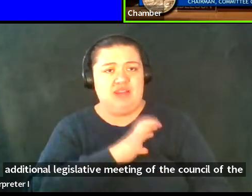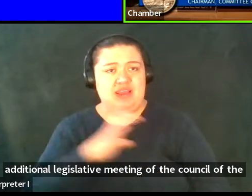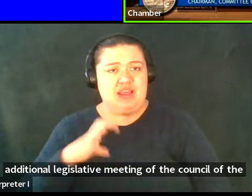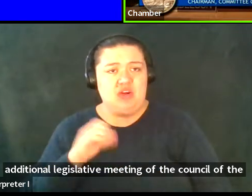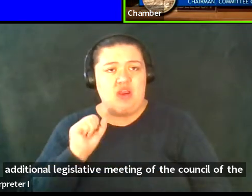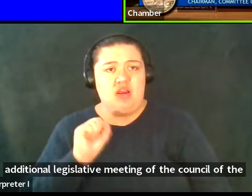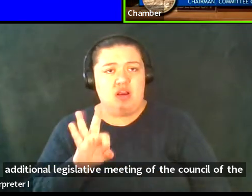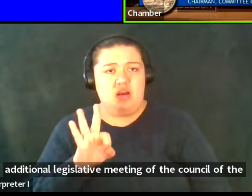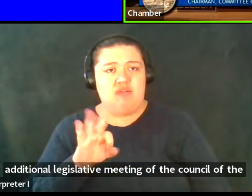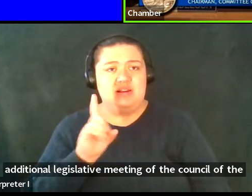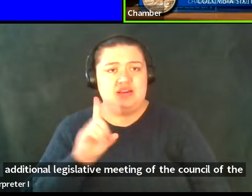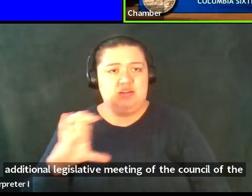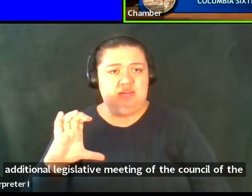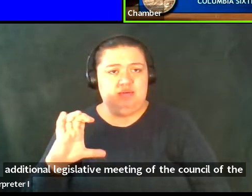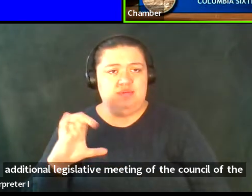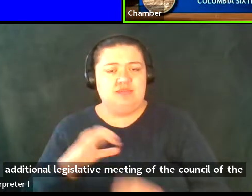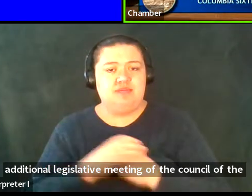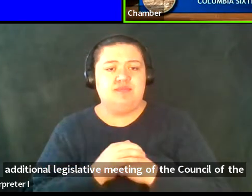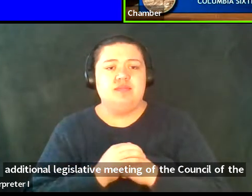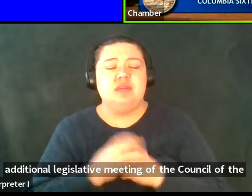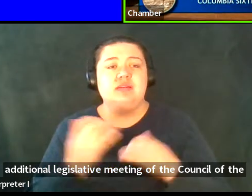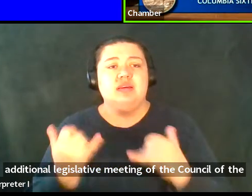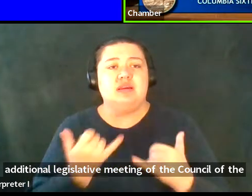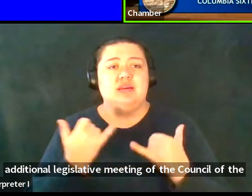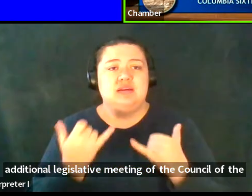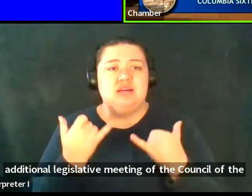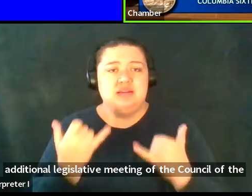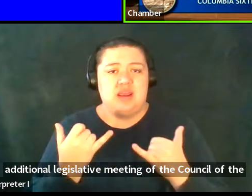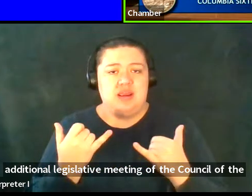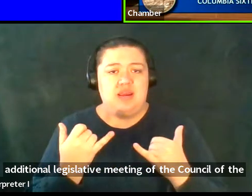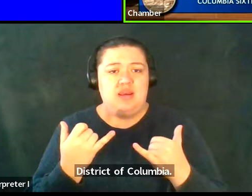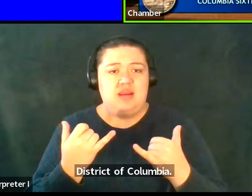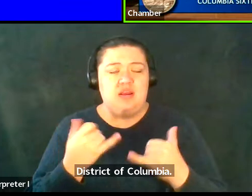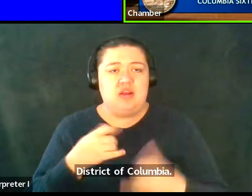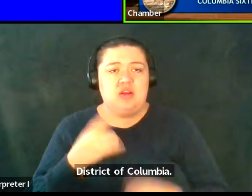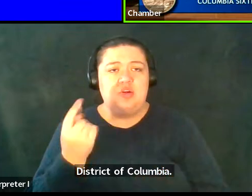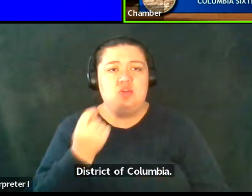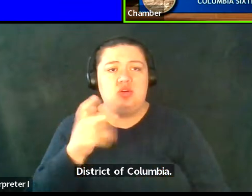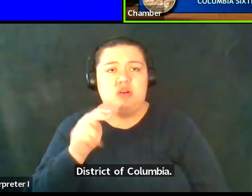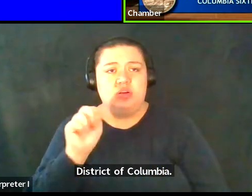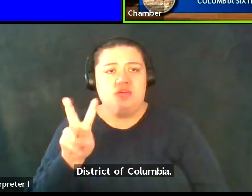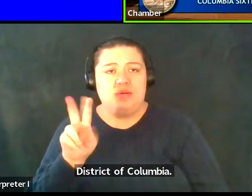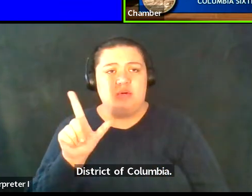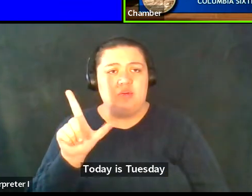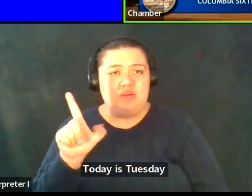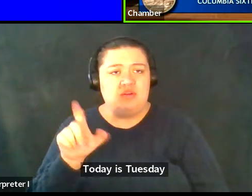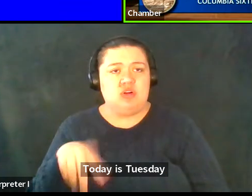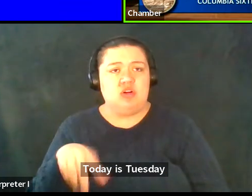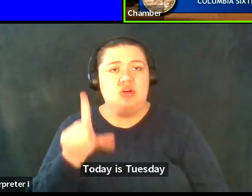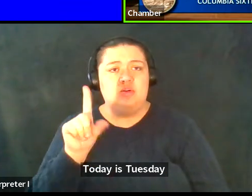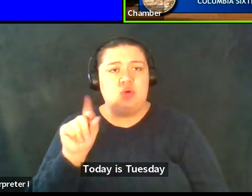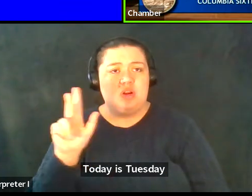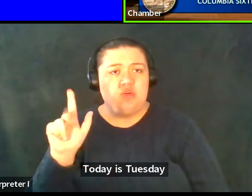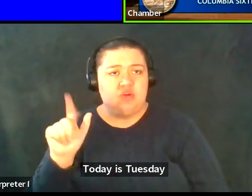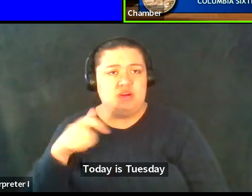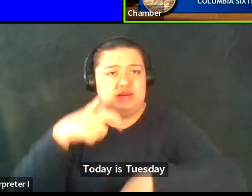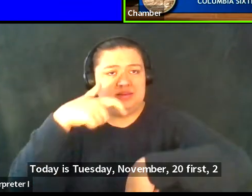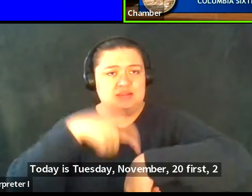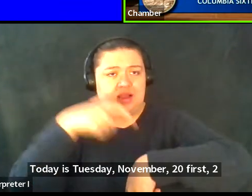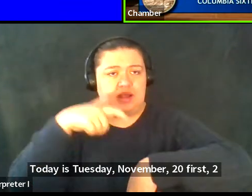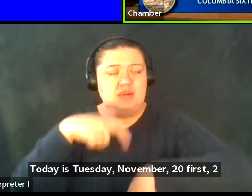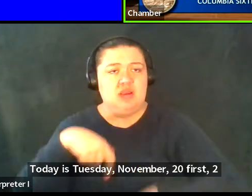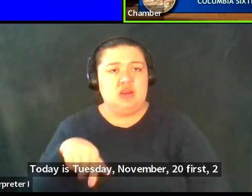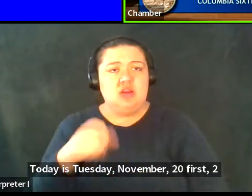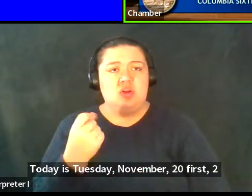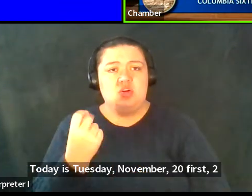of Columbia. Today is Tuesday, November 21st, 2023. The time is